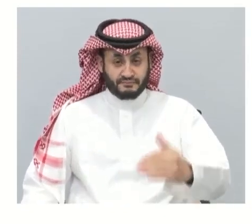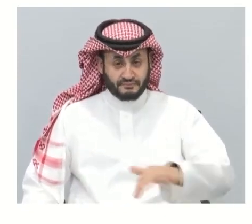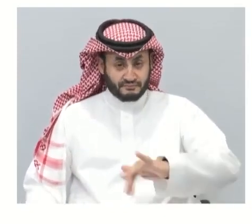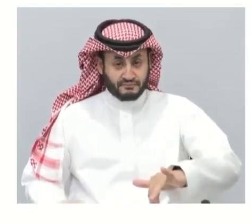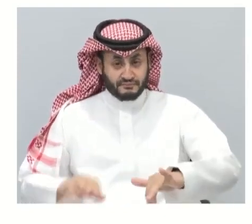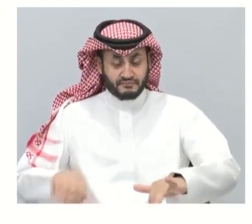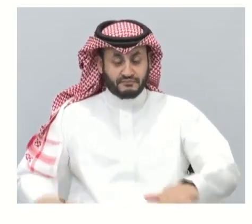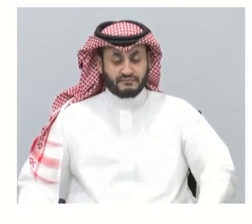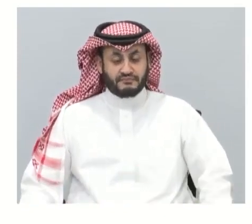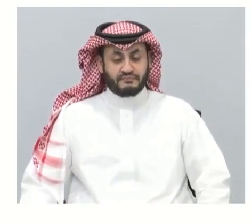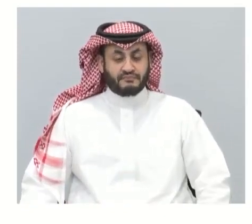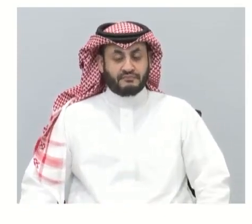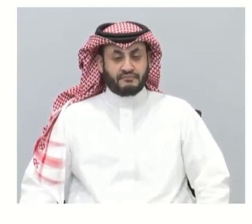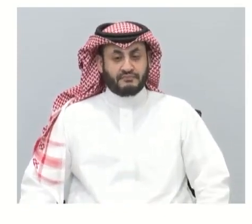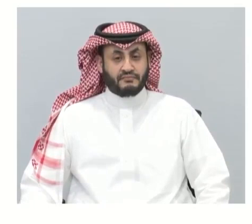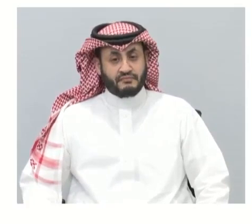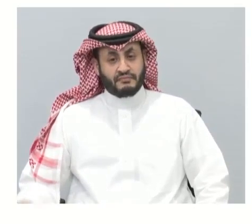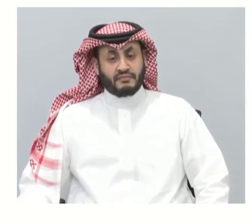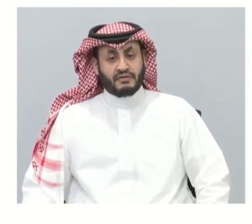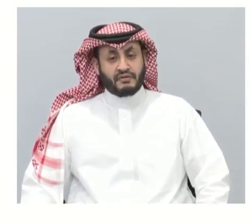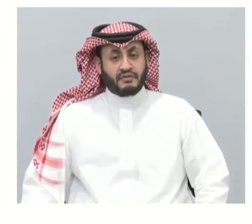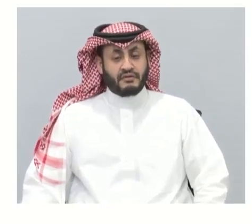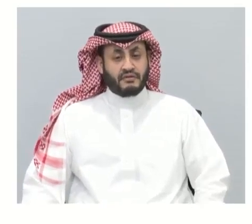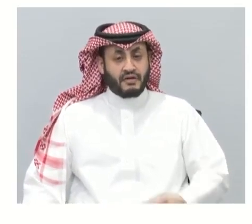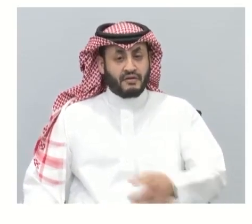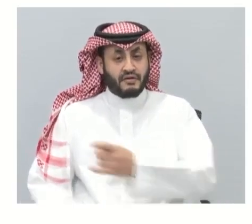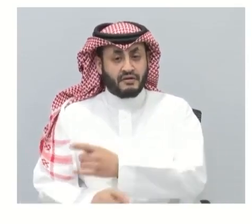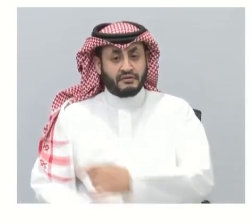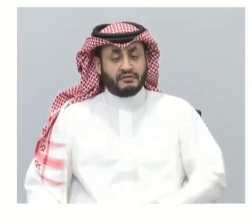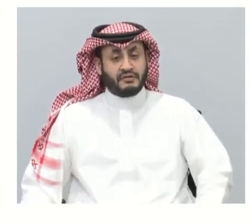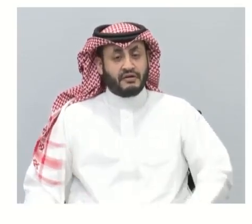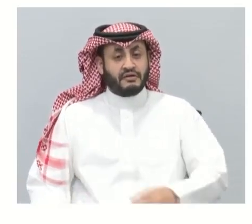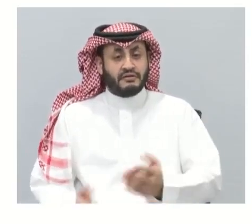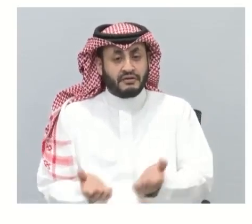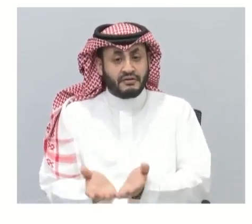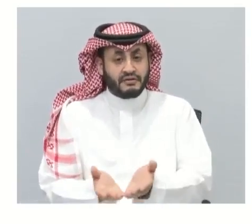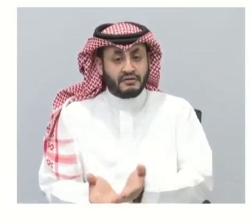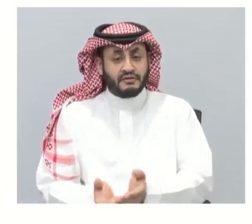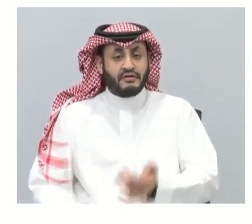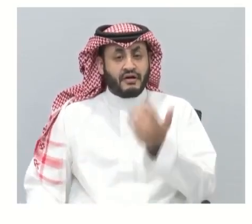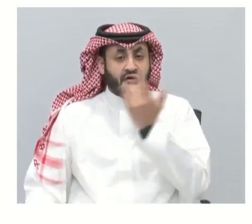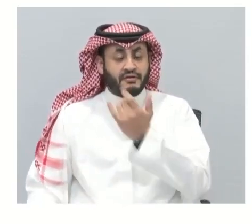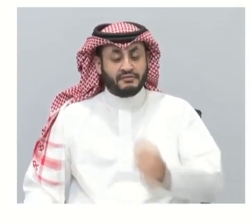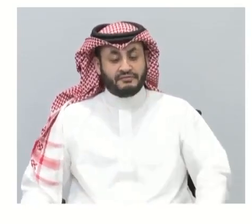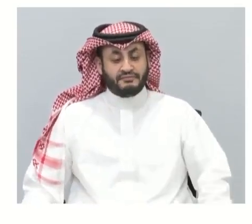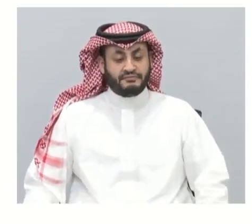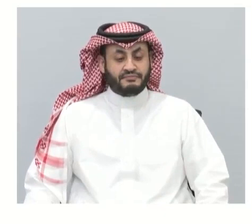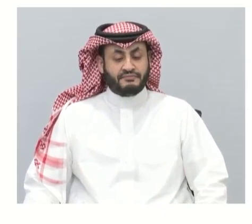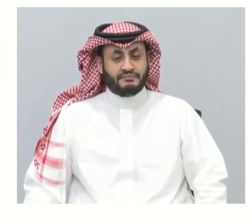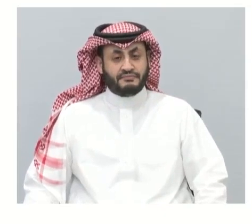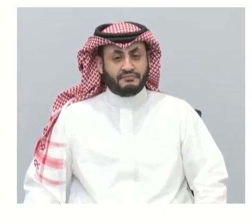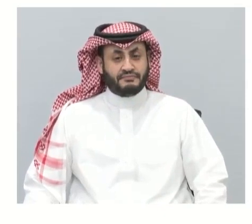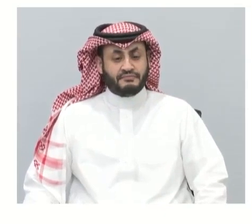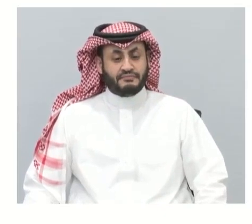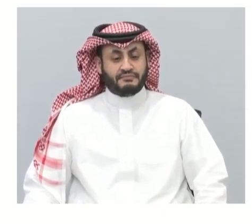ask someone who is an English language teacher, a student. How many words have you learned?